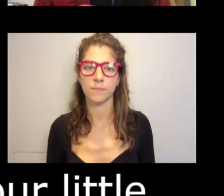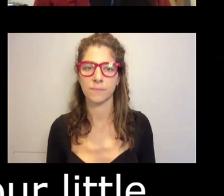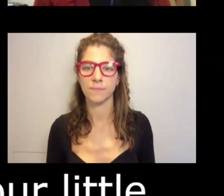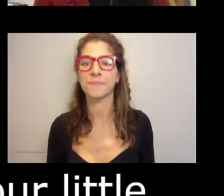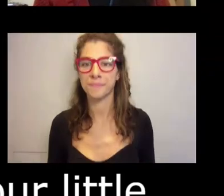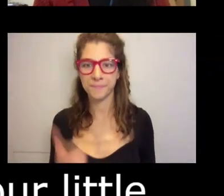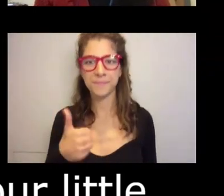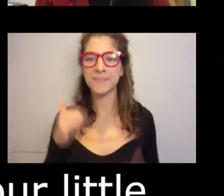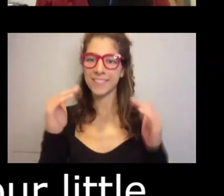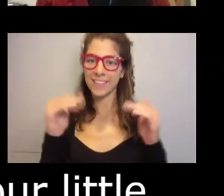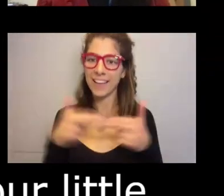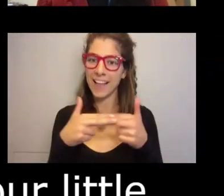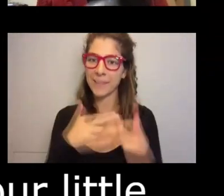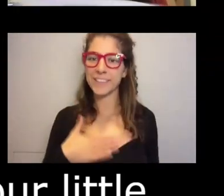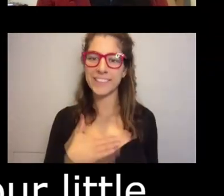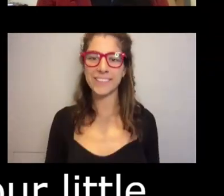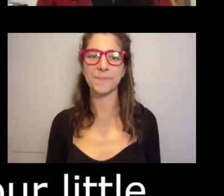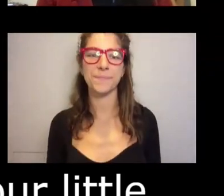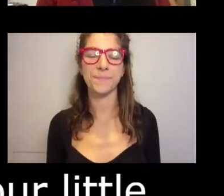All right, next slide, please.